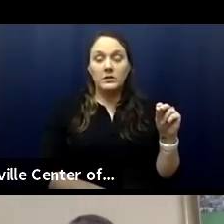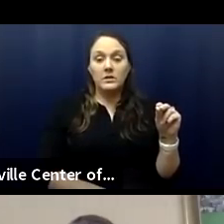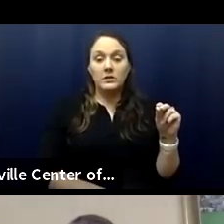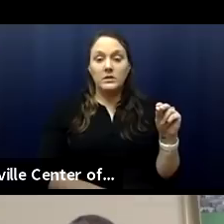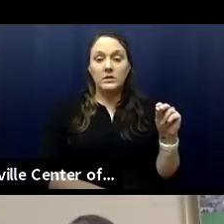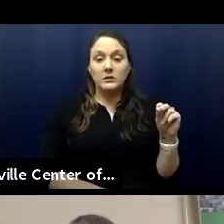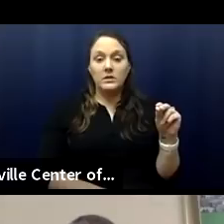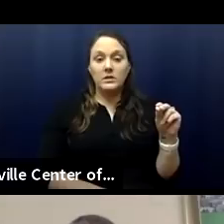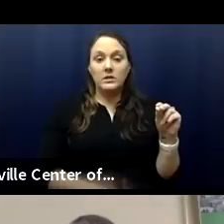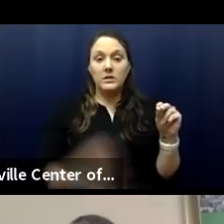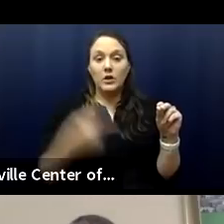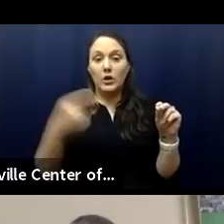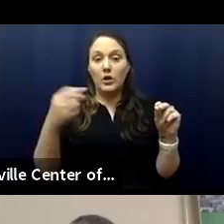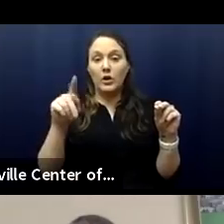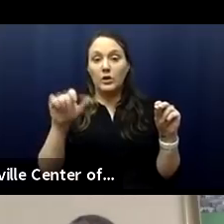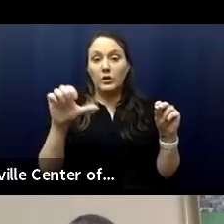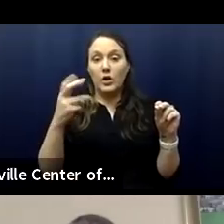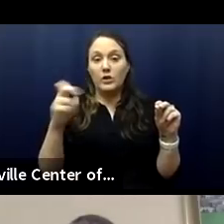Dr. Gotcher?